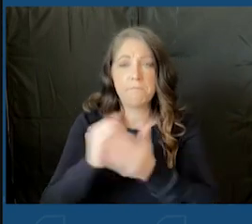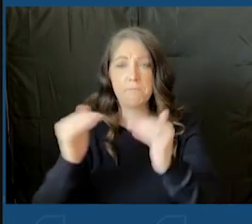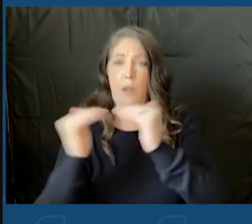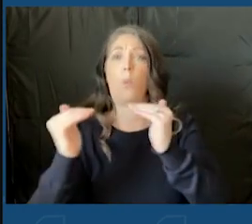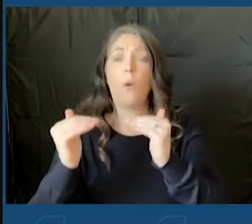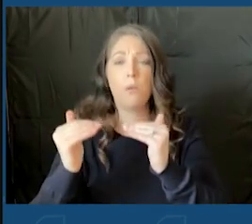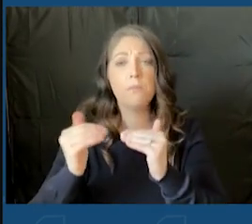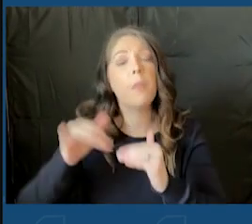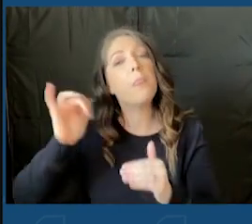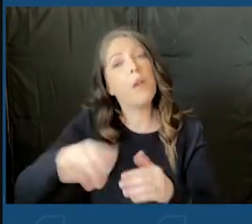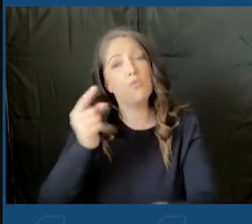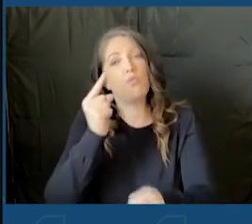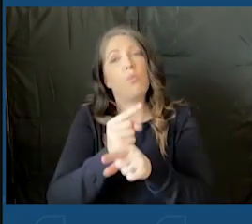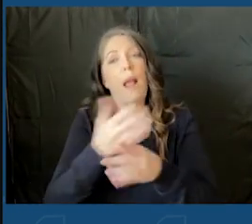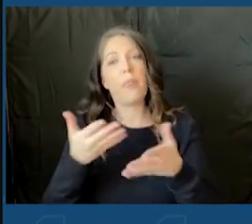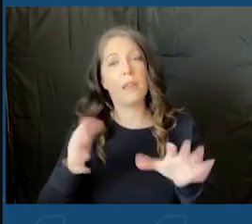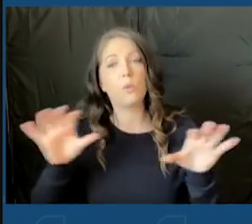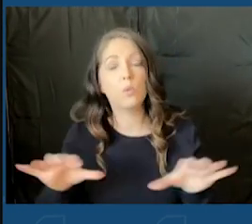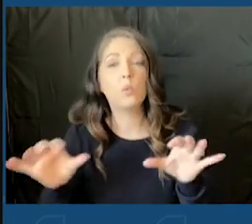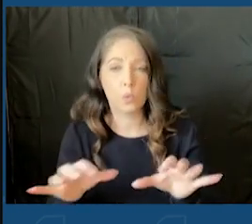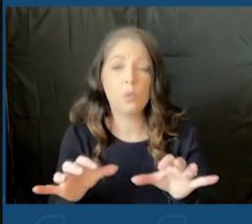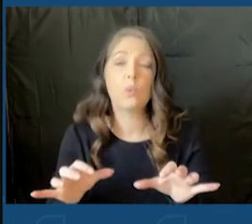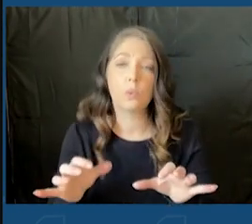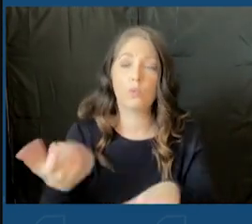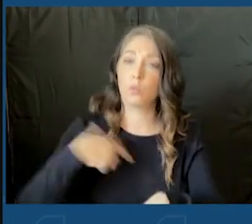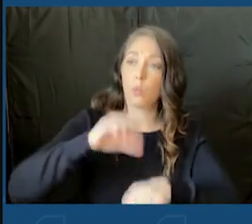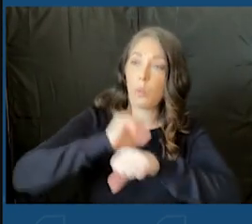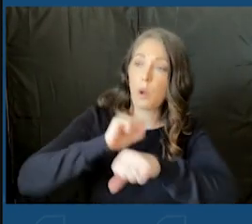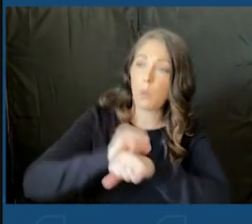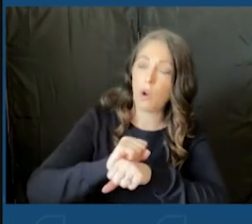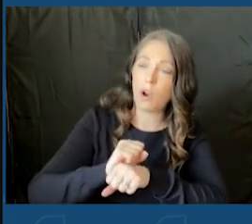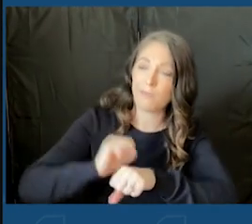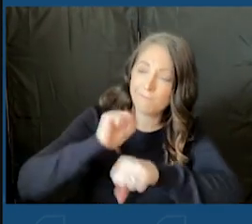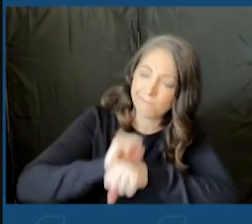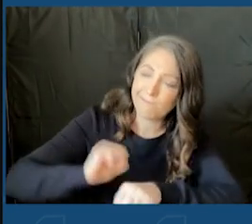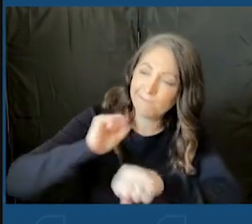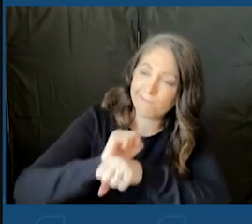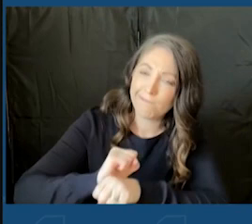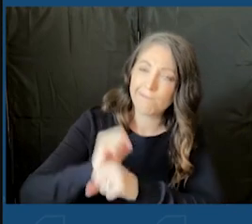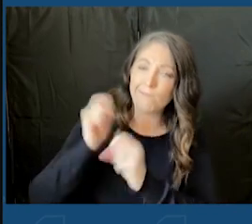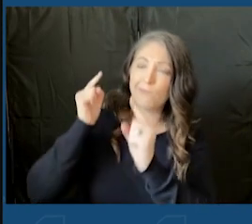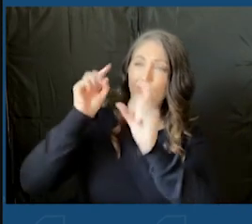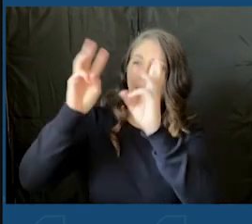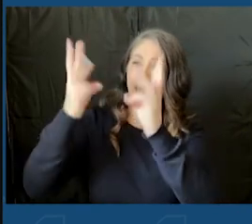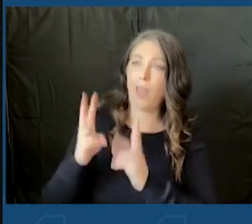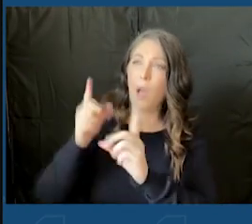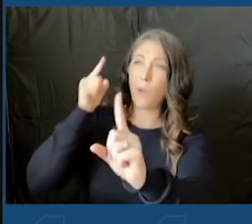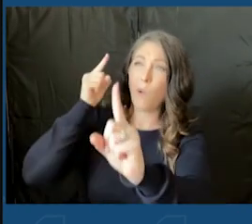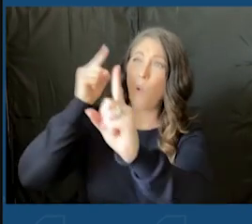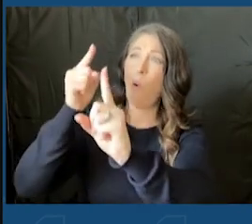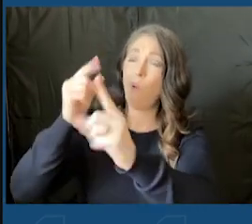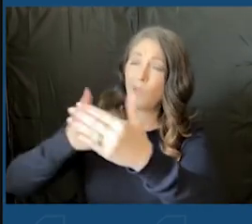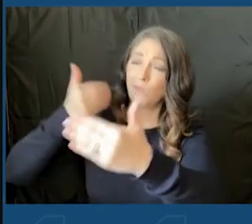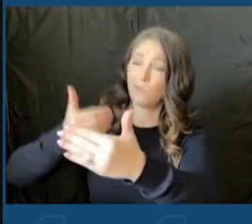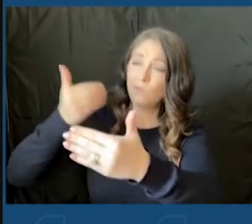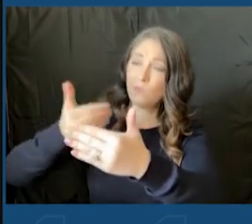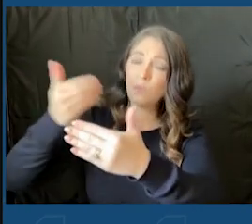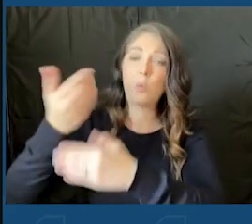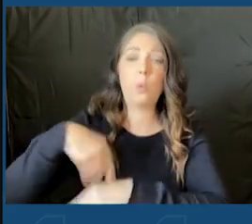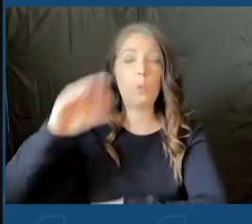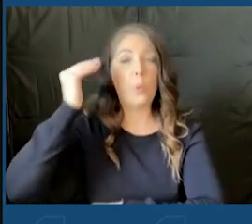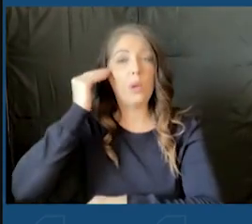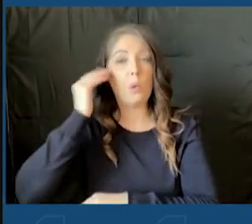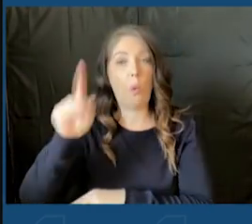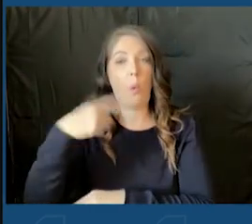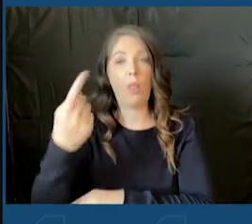And as we work harder and faster towards our climate goals, we know that there's only one way to do it. And that way